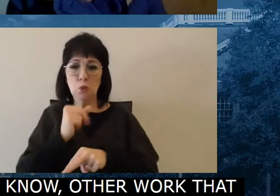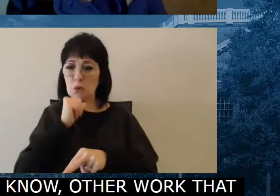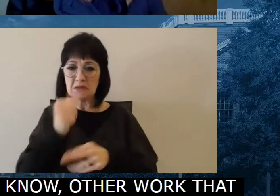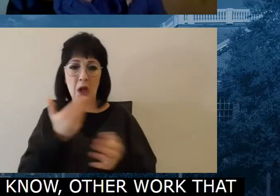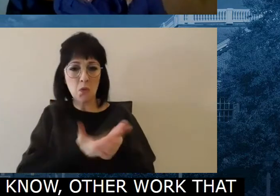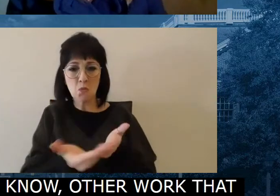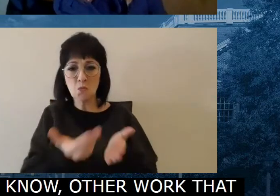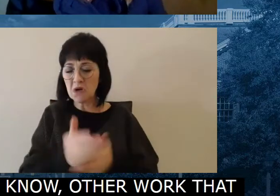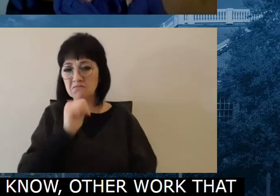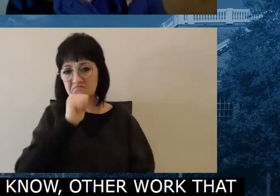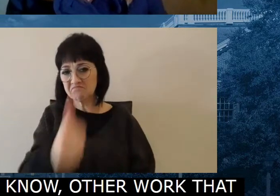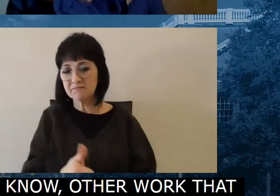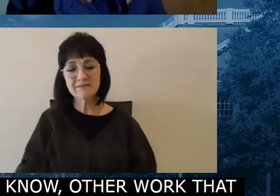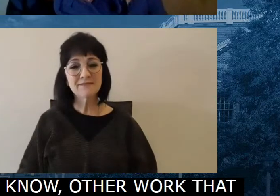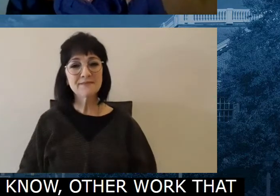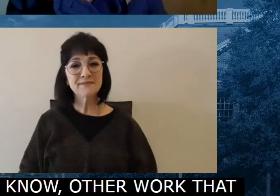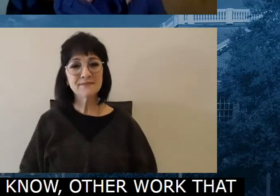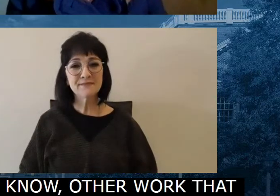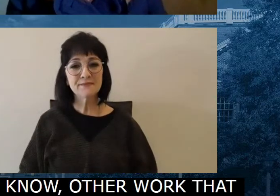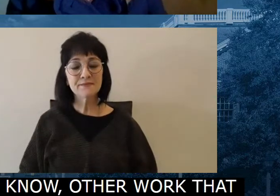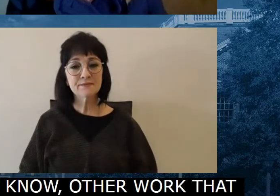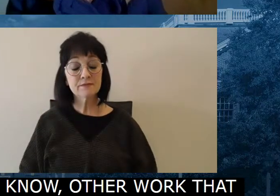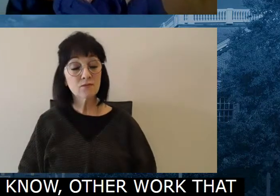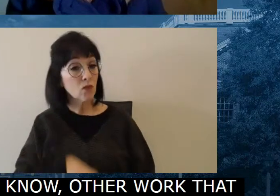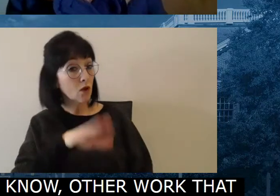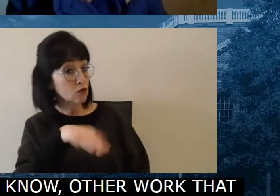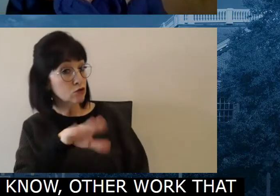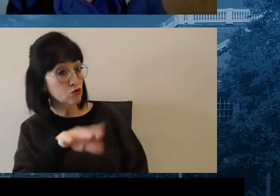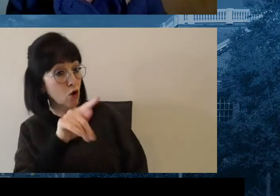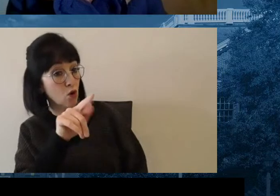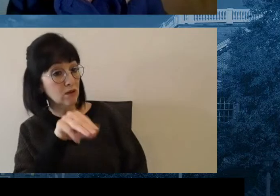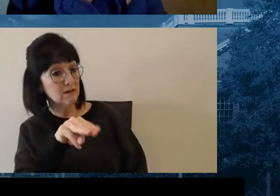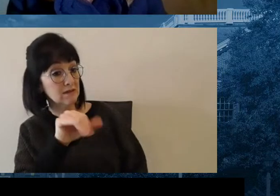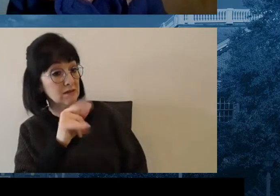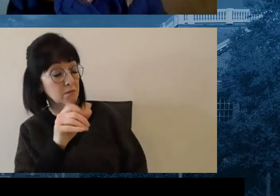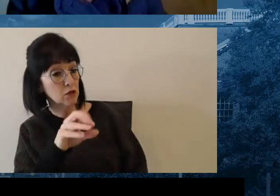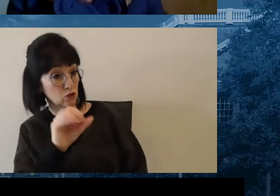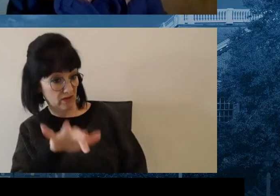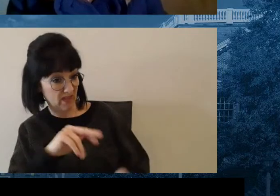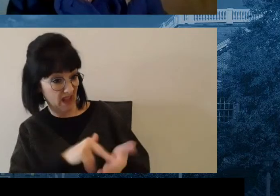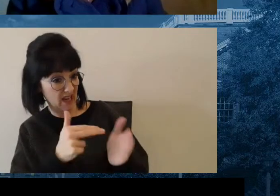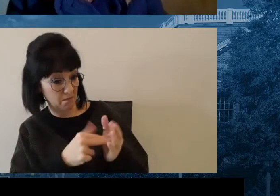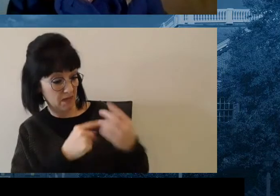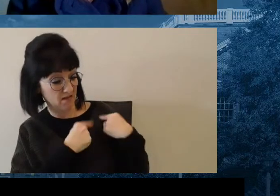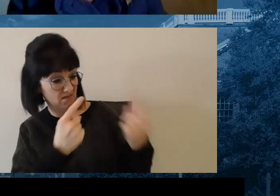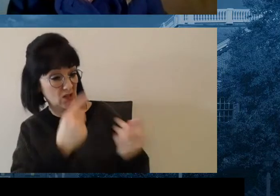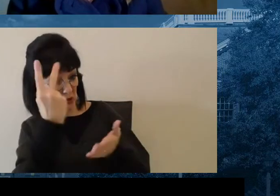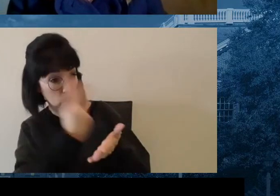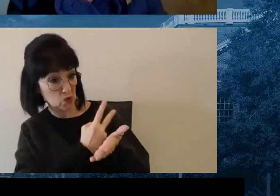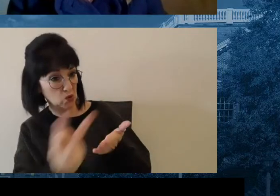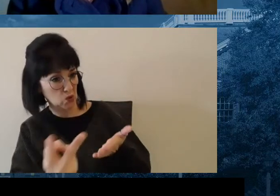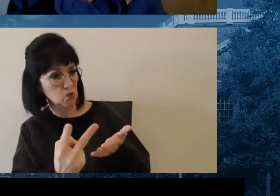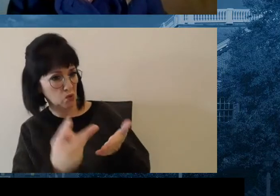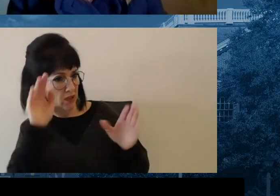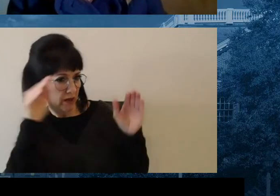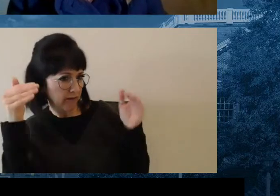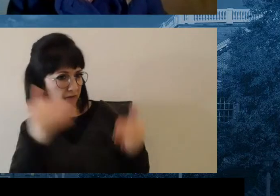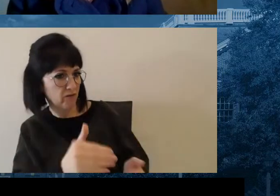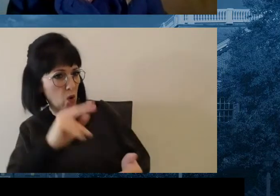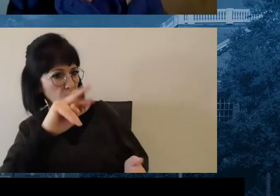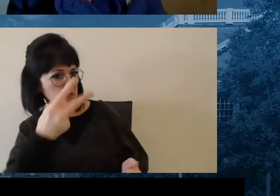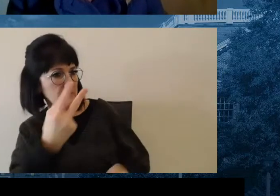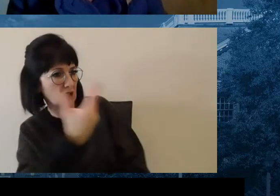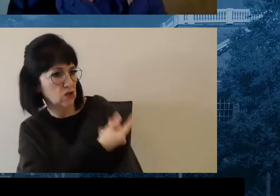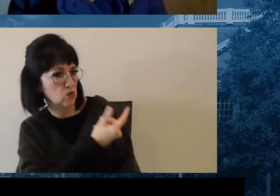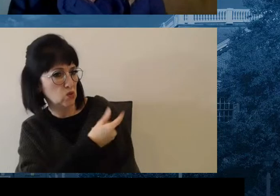Right. So the last 2 weeks, the focus has been on those second doses. Just wondering, kind of what's next, and do you